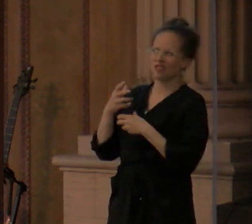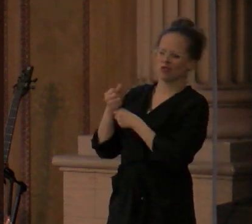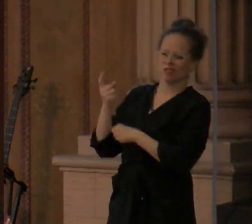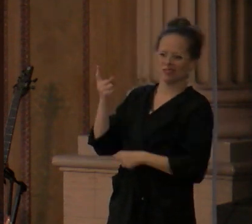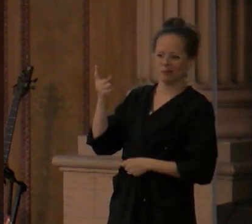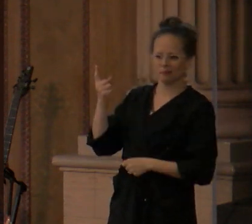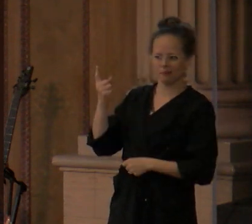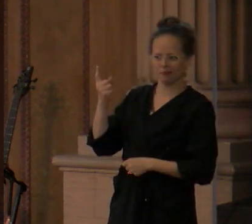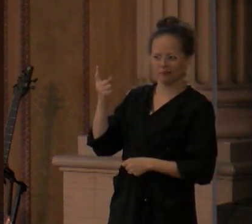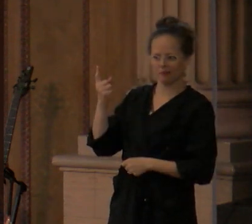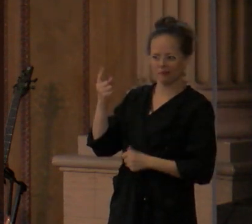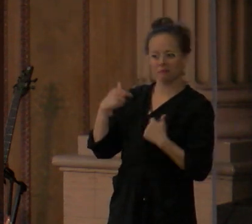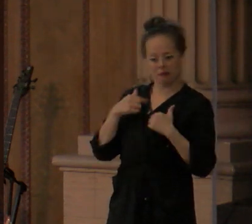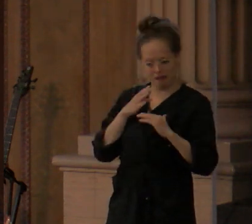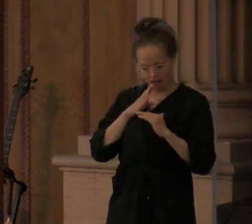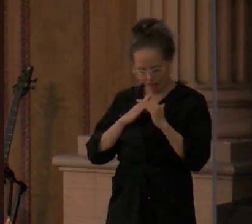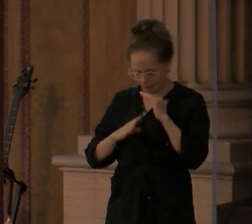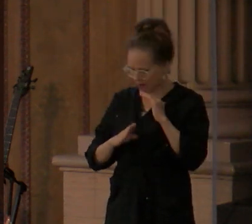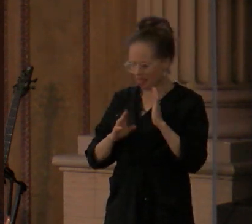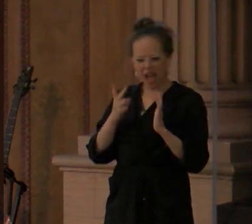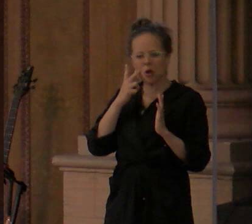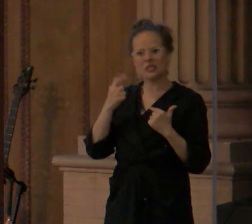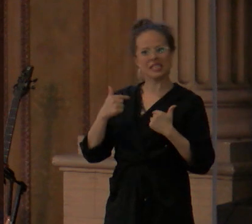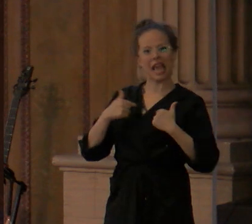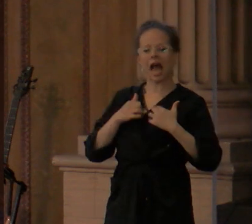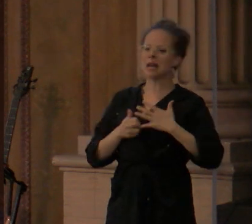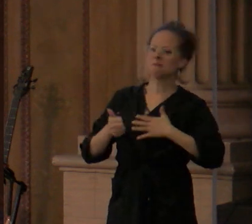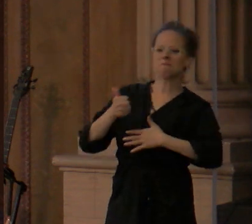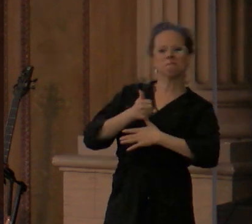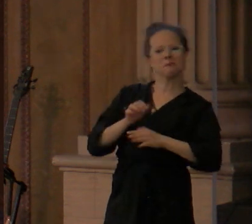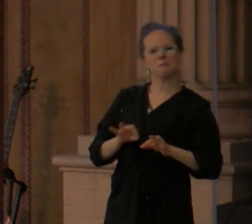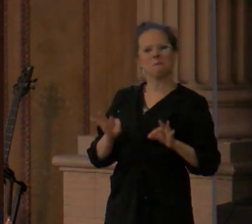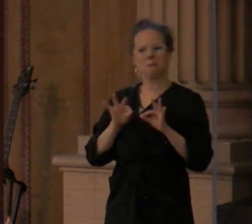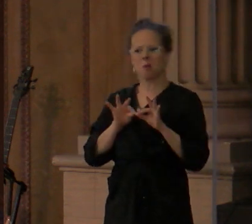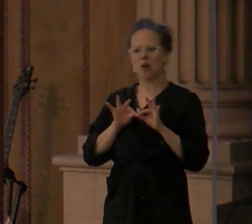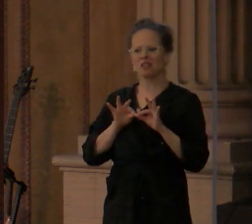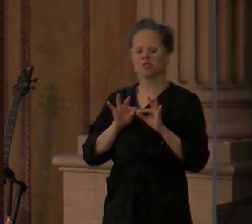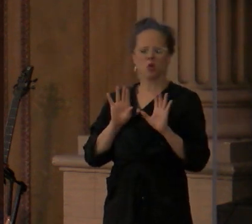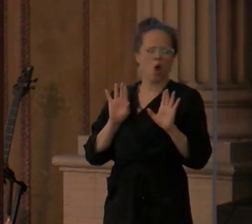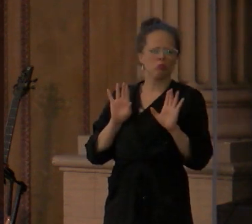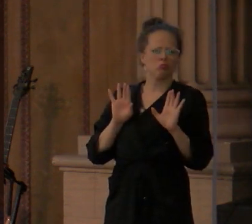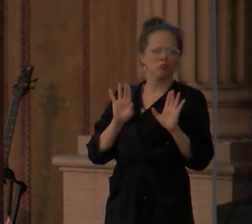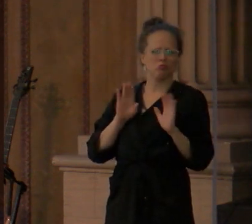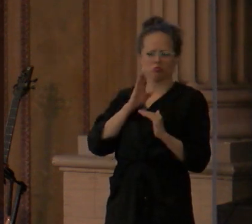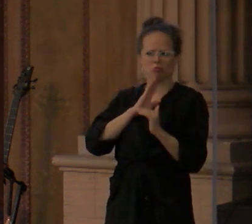And because you're humble and you don't see yourself as the most important player in all the games that you're in.